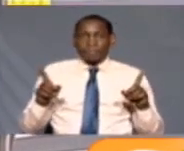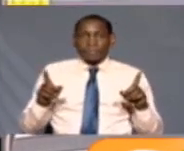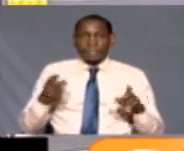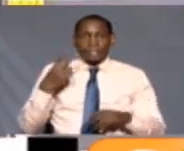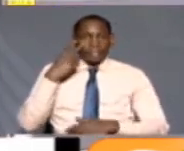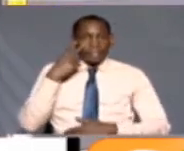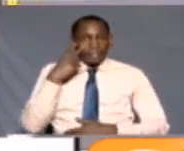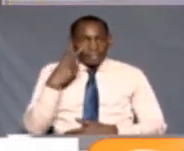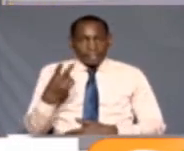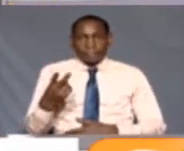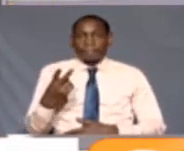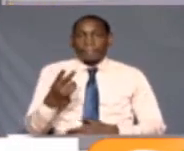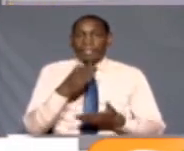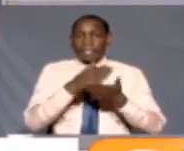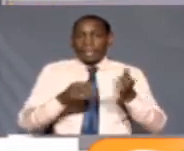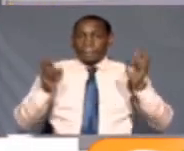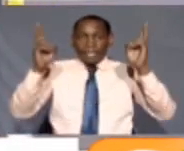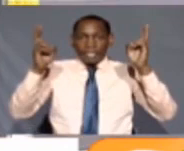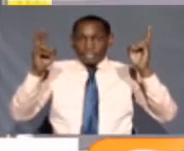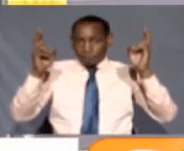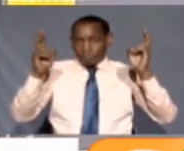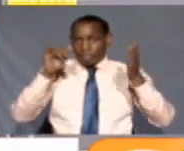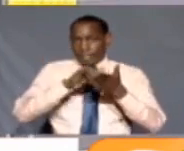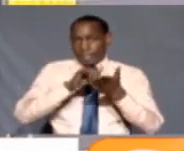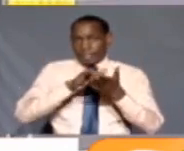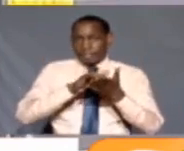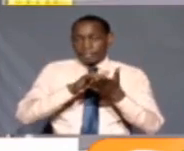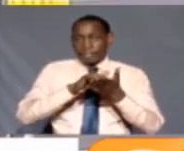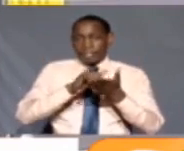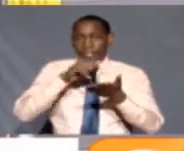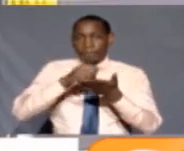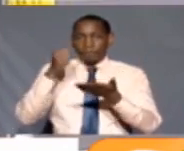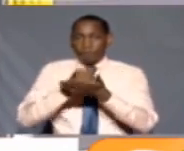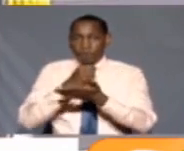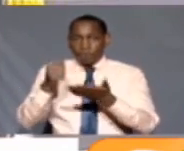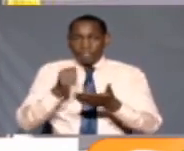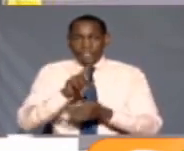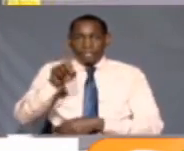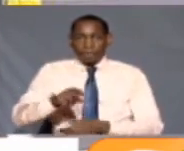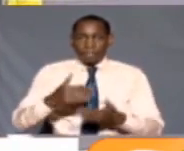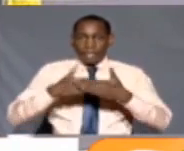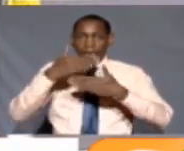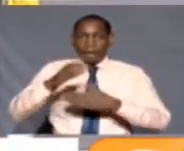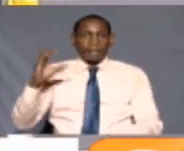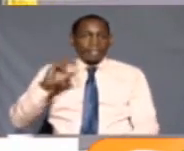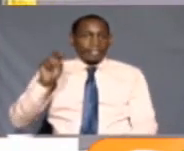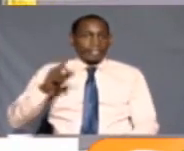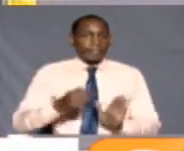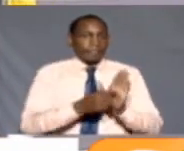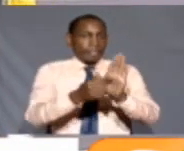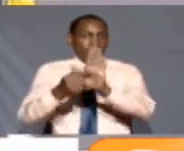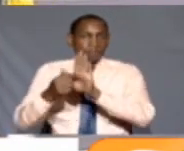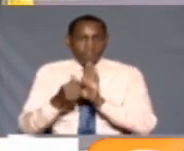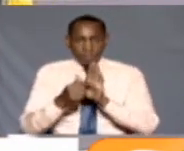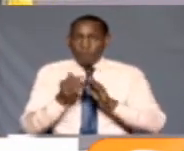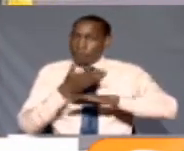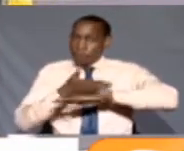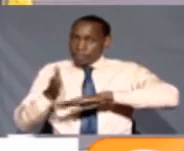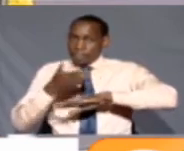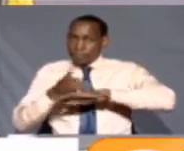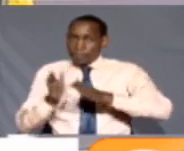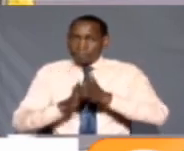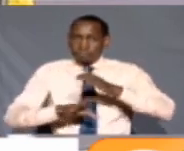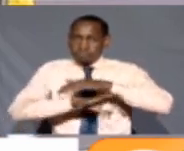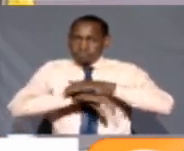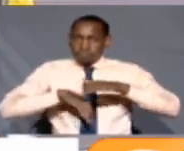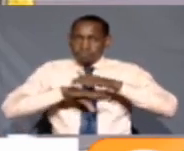a look at just some of the issues within that audit trail. So following the Citizen TV expose on the looting in the